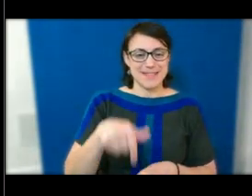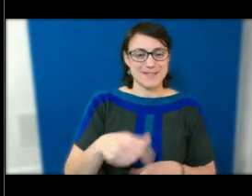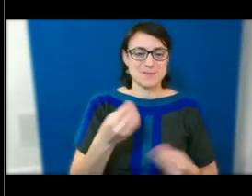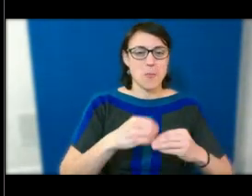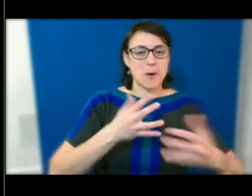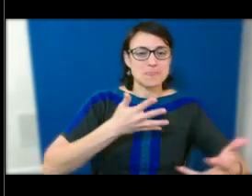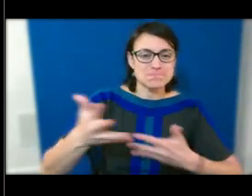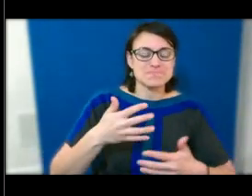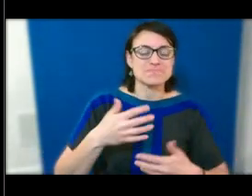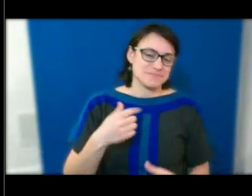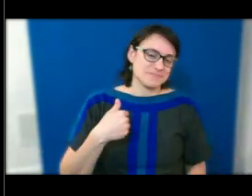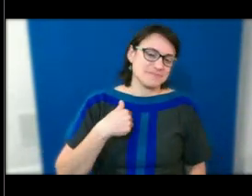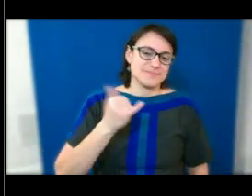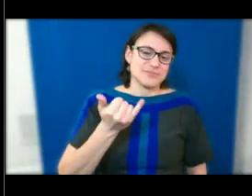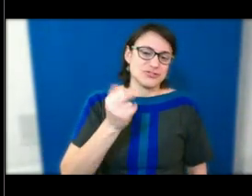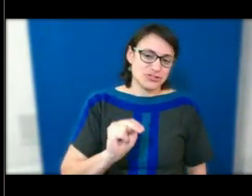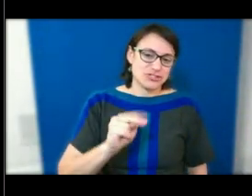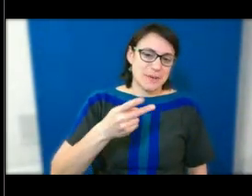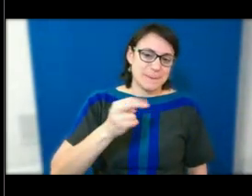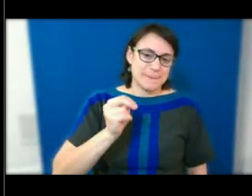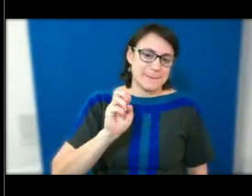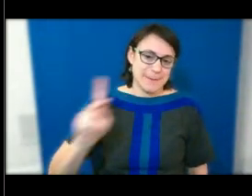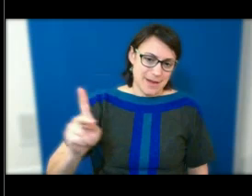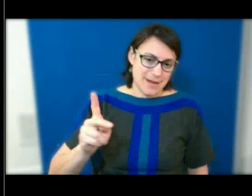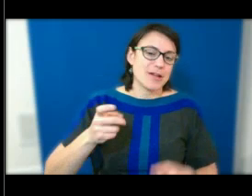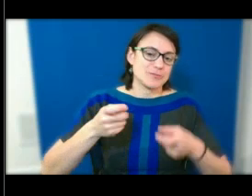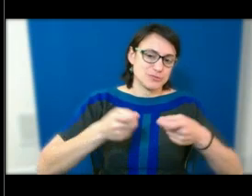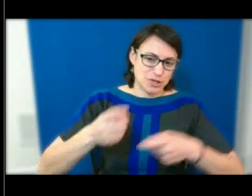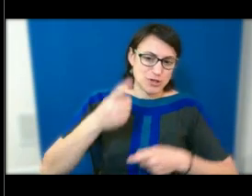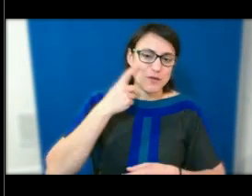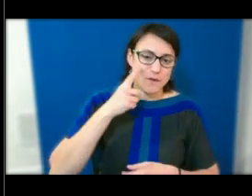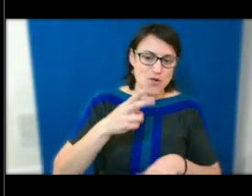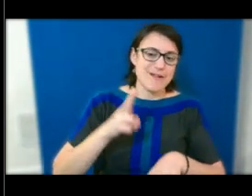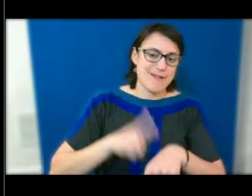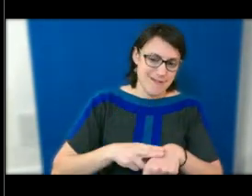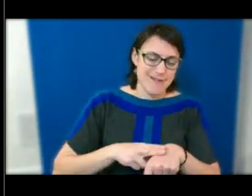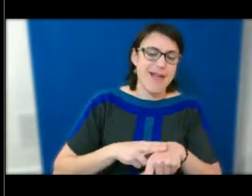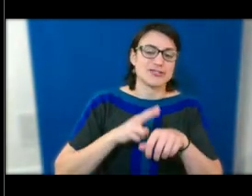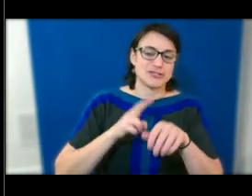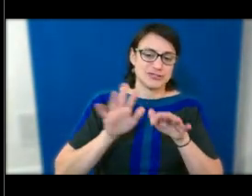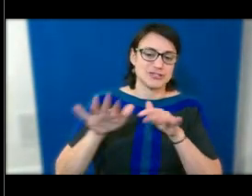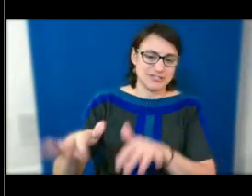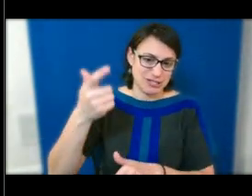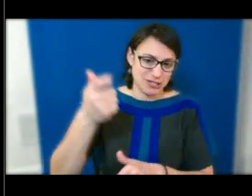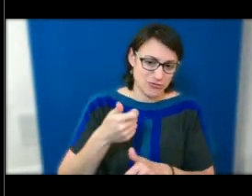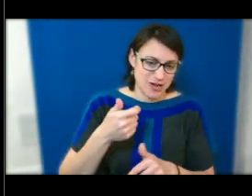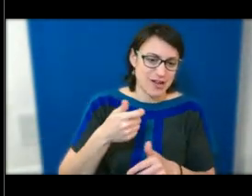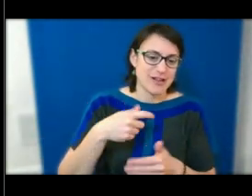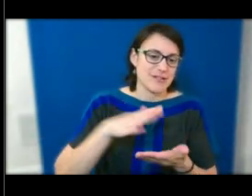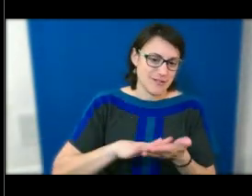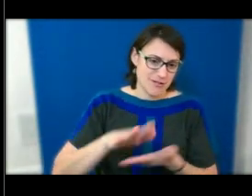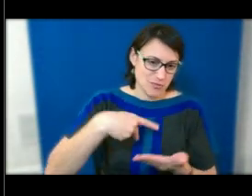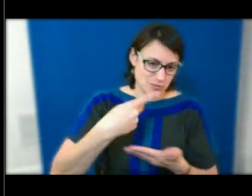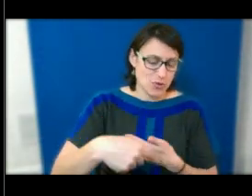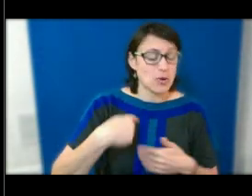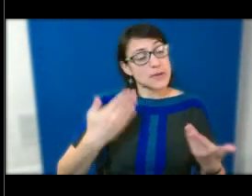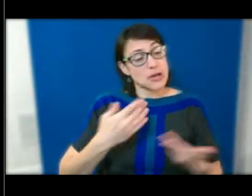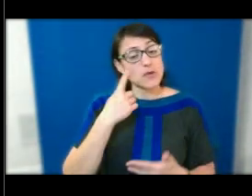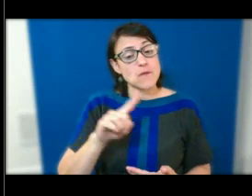am Director of the National Sea Grant College Program in the National Sea Grant Office here at NOAA. I've been here 8.5 years. I spent most of